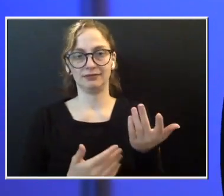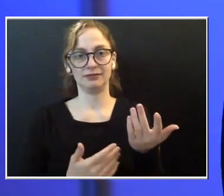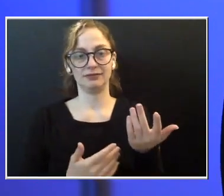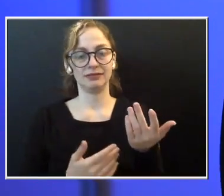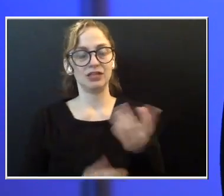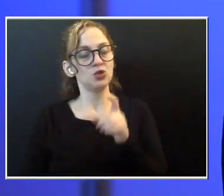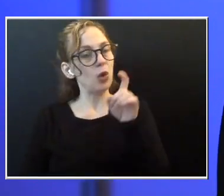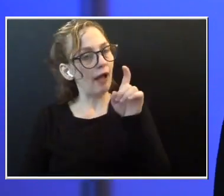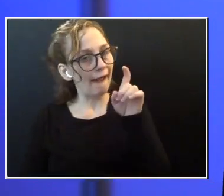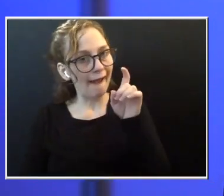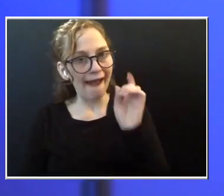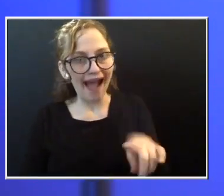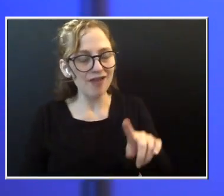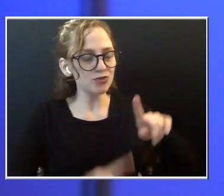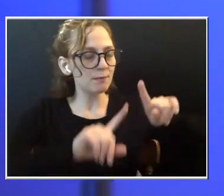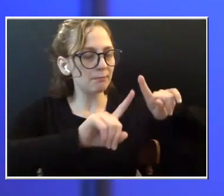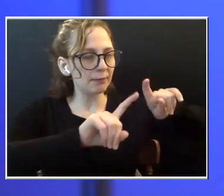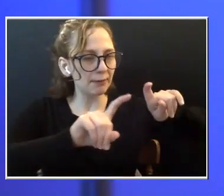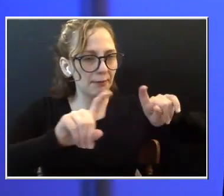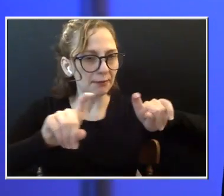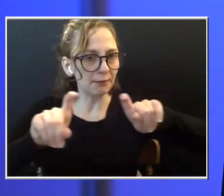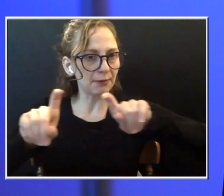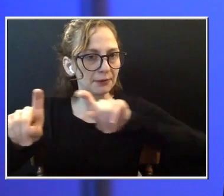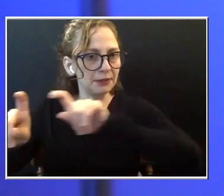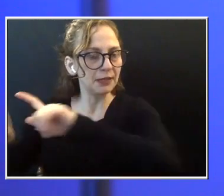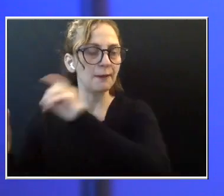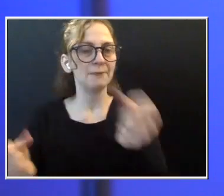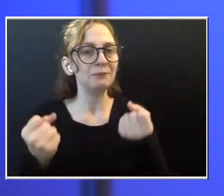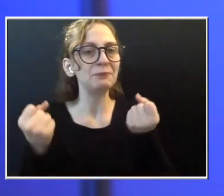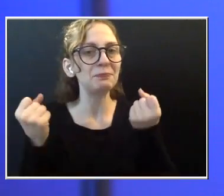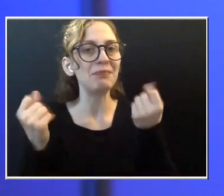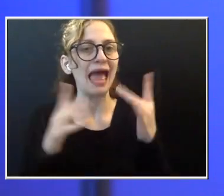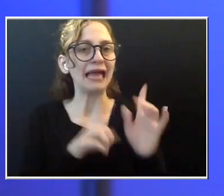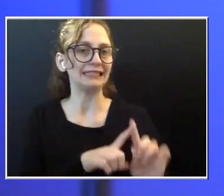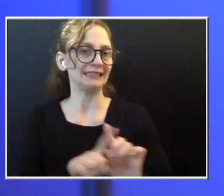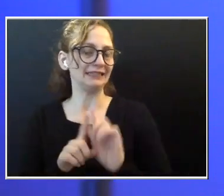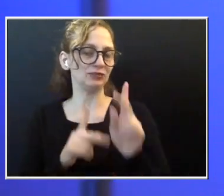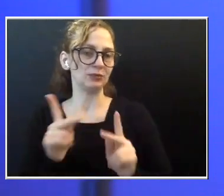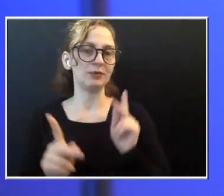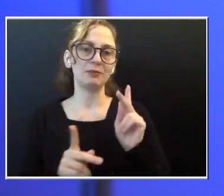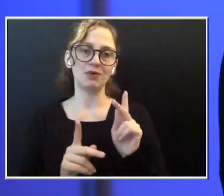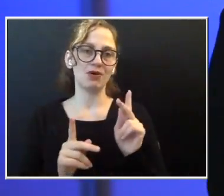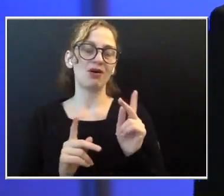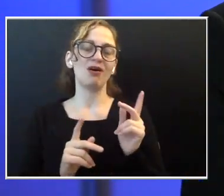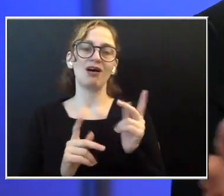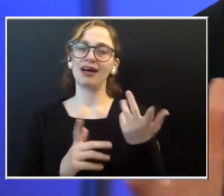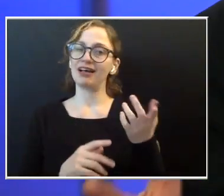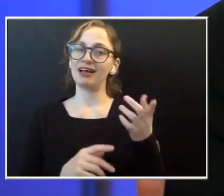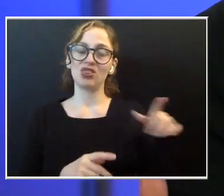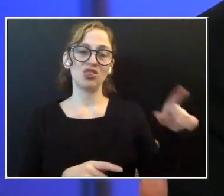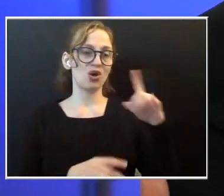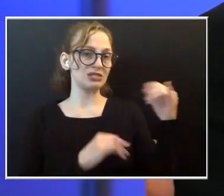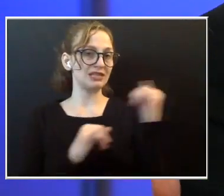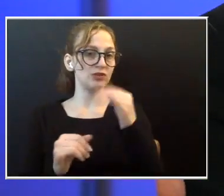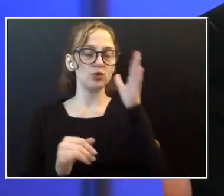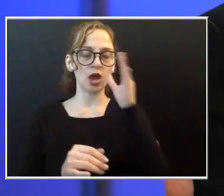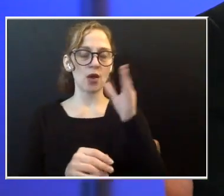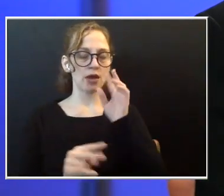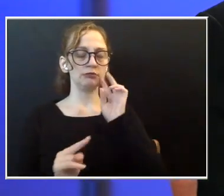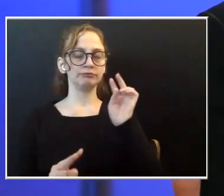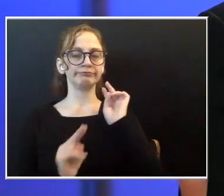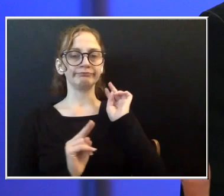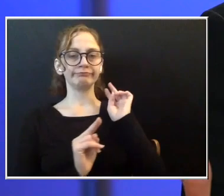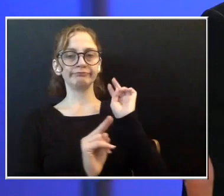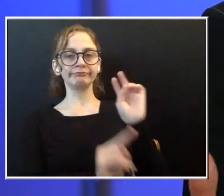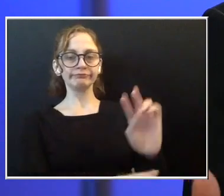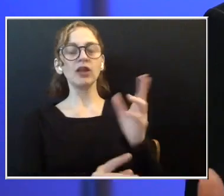broad database. And I think, as Dr. Salate said, these individuals will be tracked over a long period of time